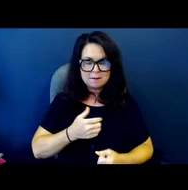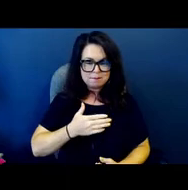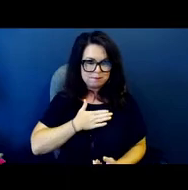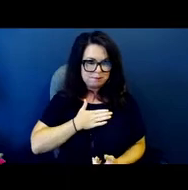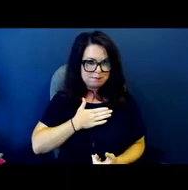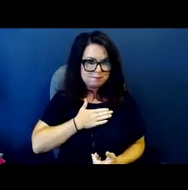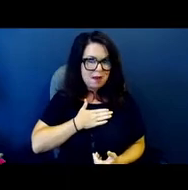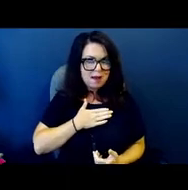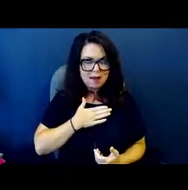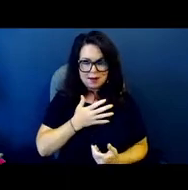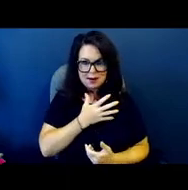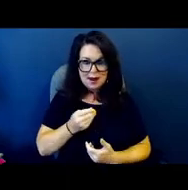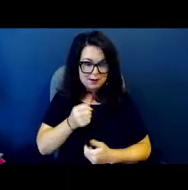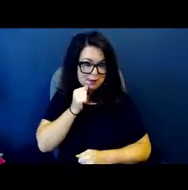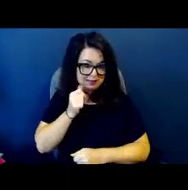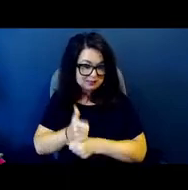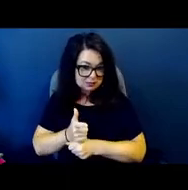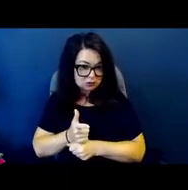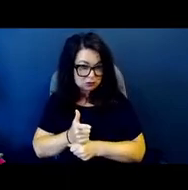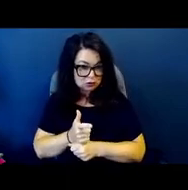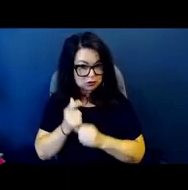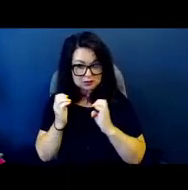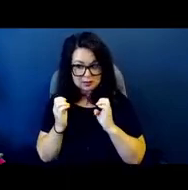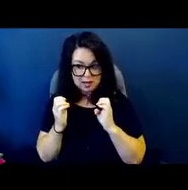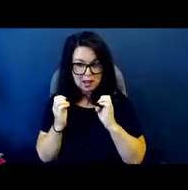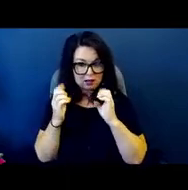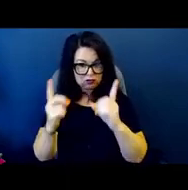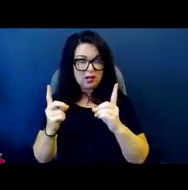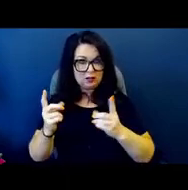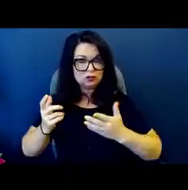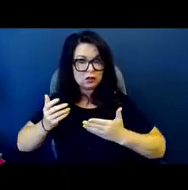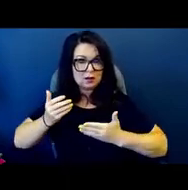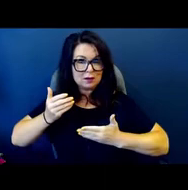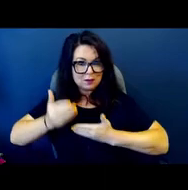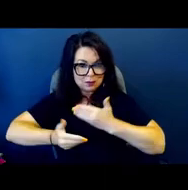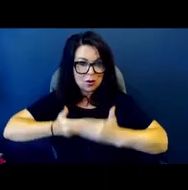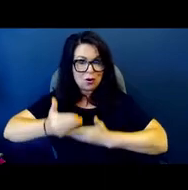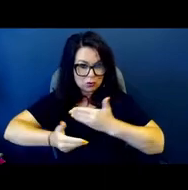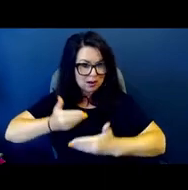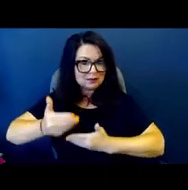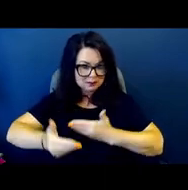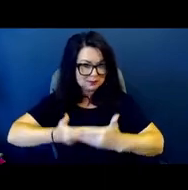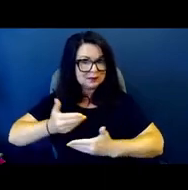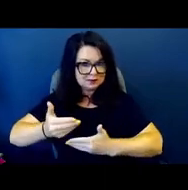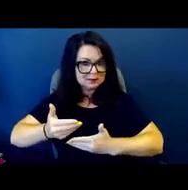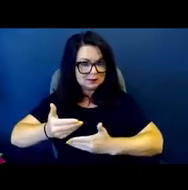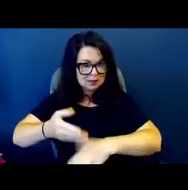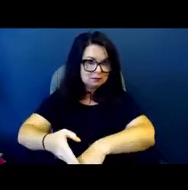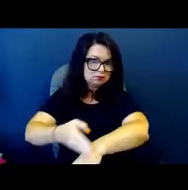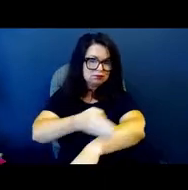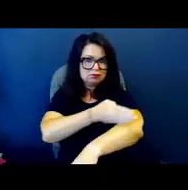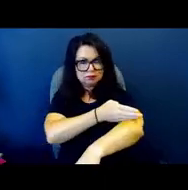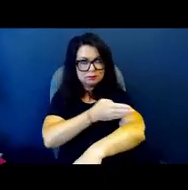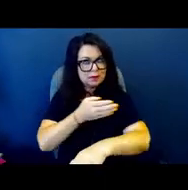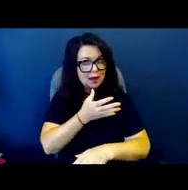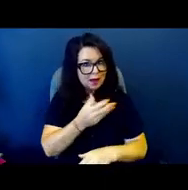and my sister's educational progress, as well as helping to